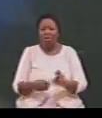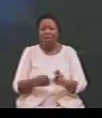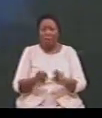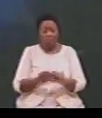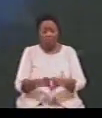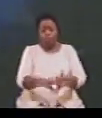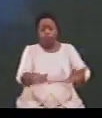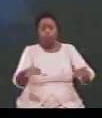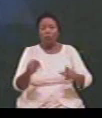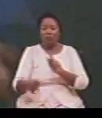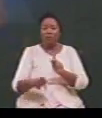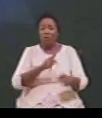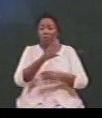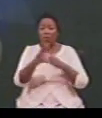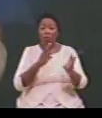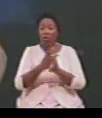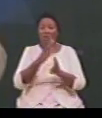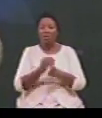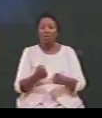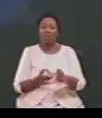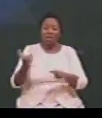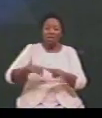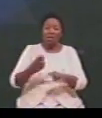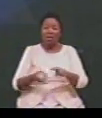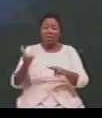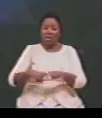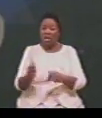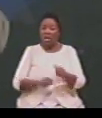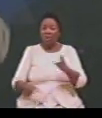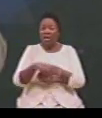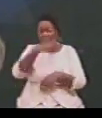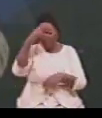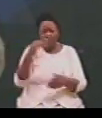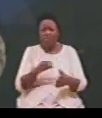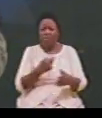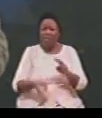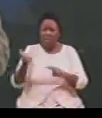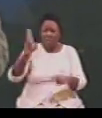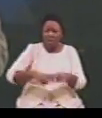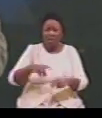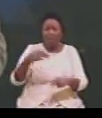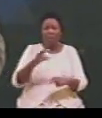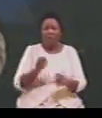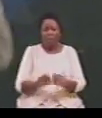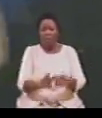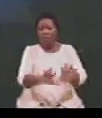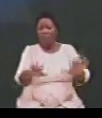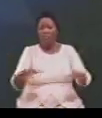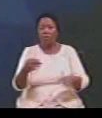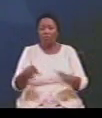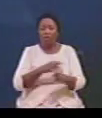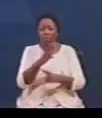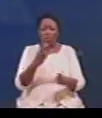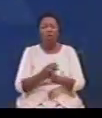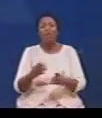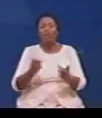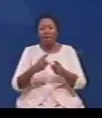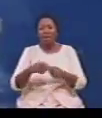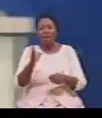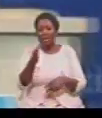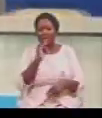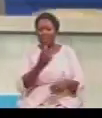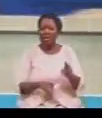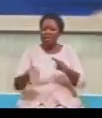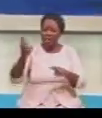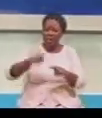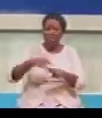is increasing. And because of the increase in population, there is increase